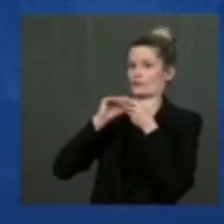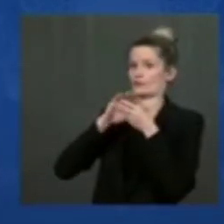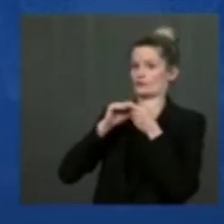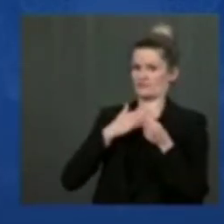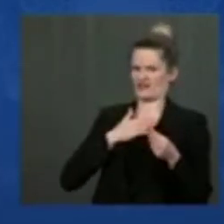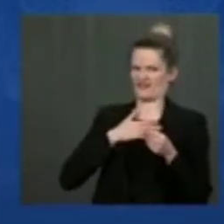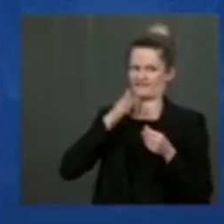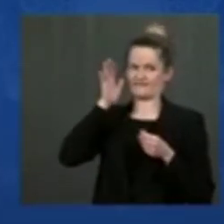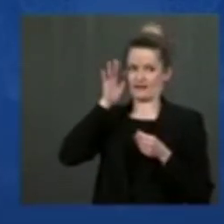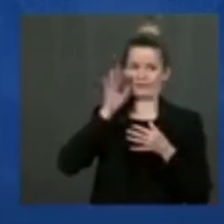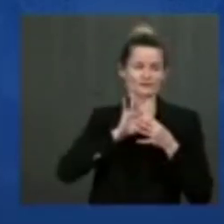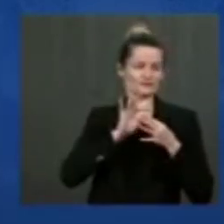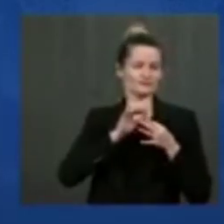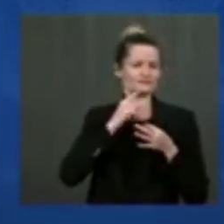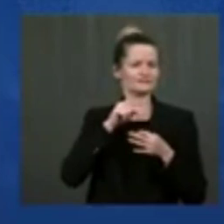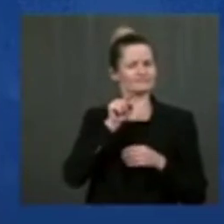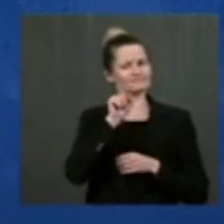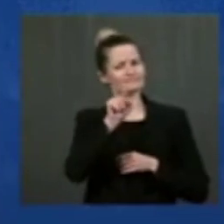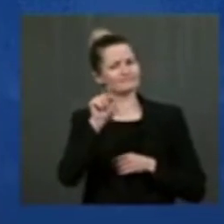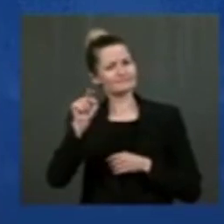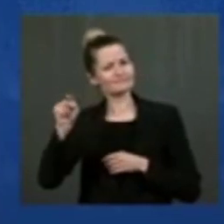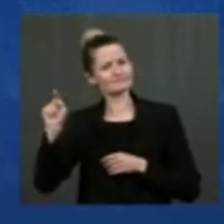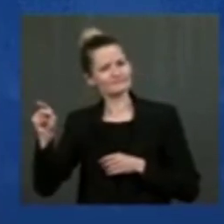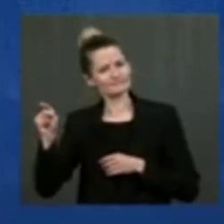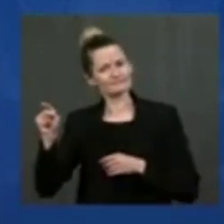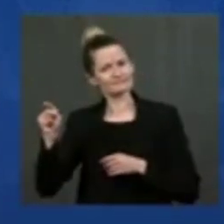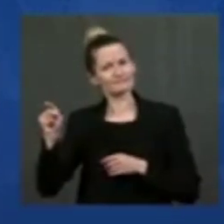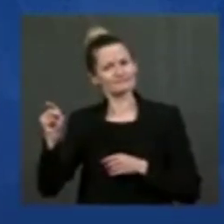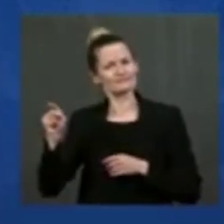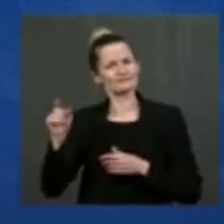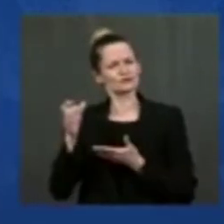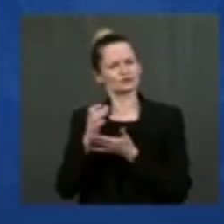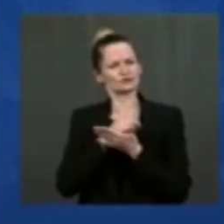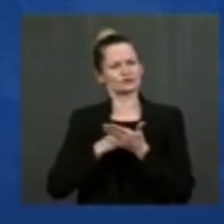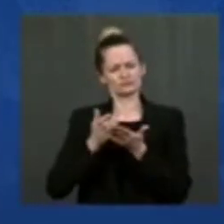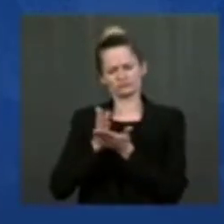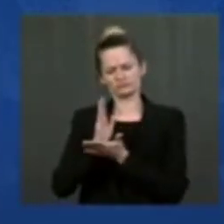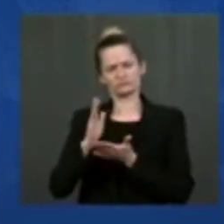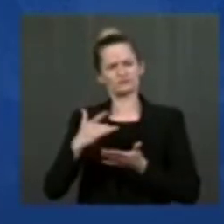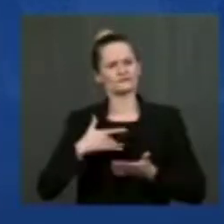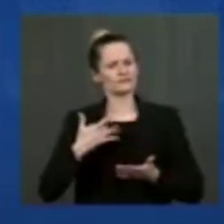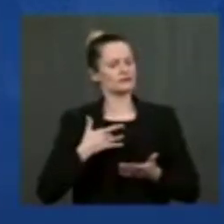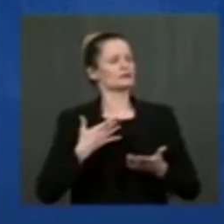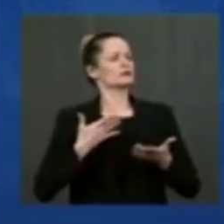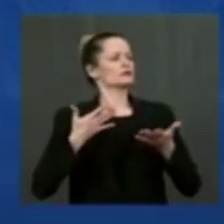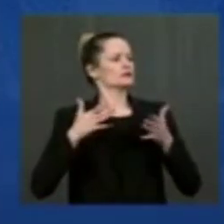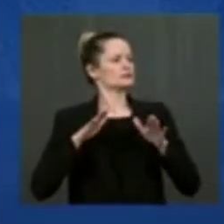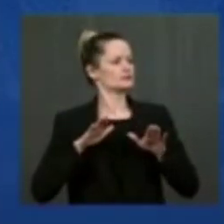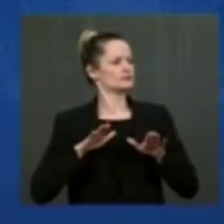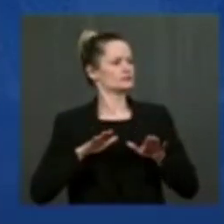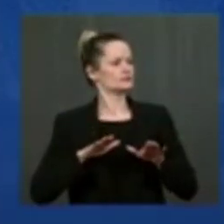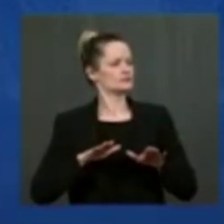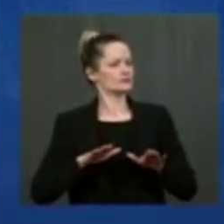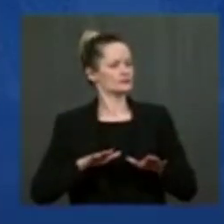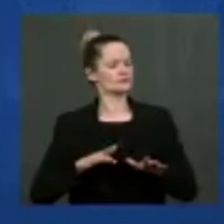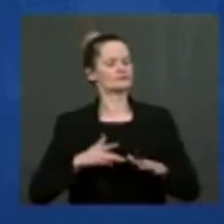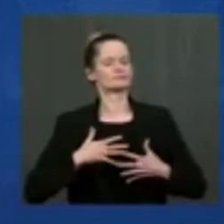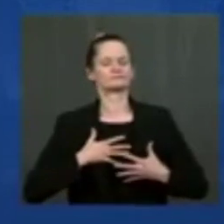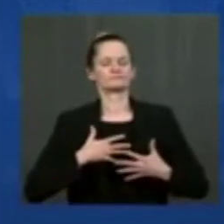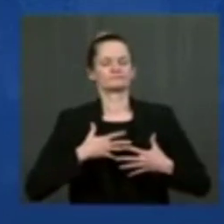able to take a deep breath, have a little bit of breathing room. And what are those things? Well, health